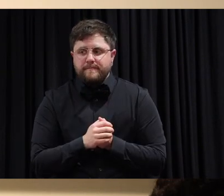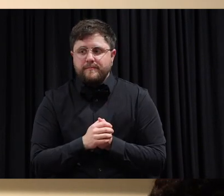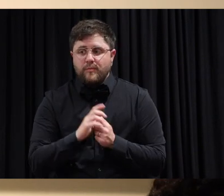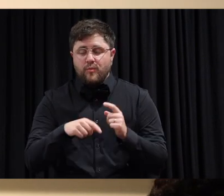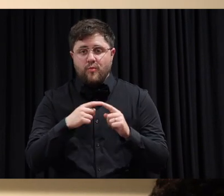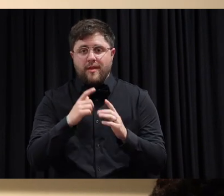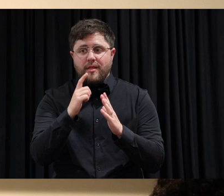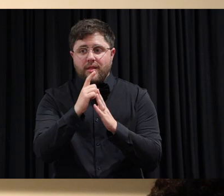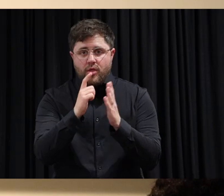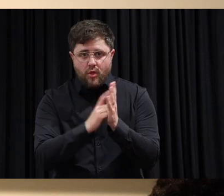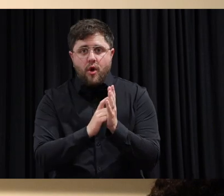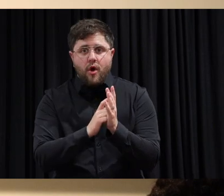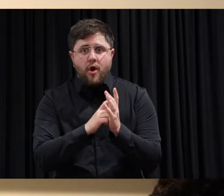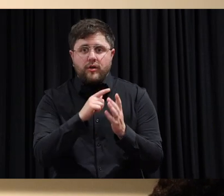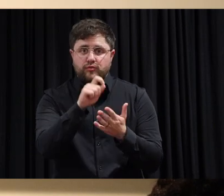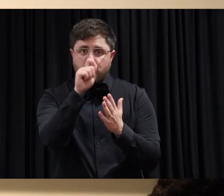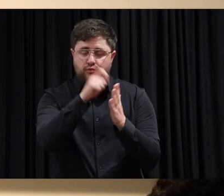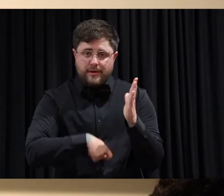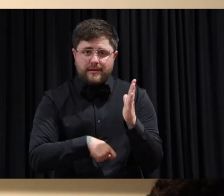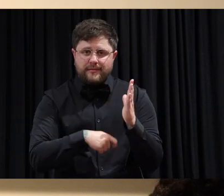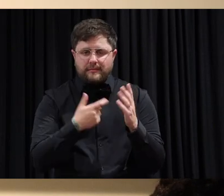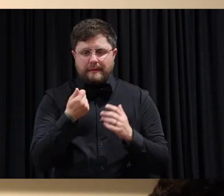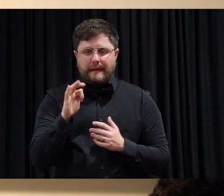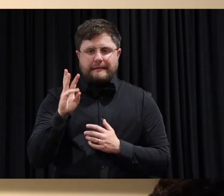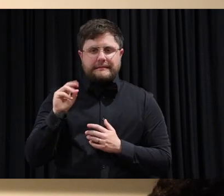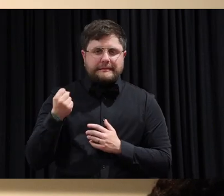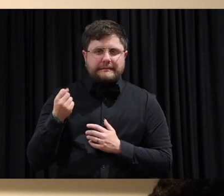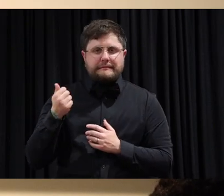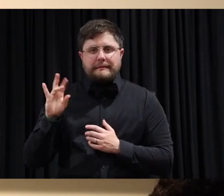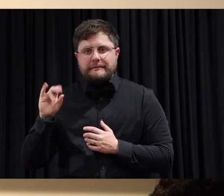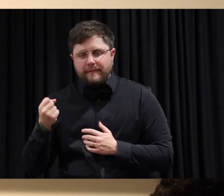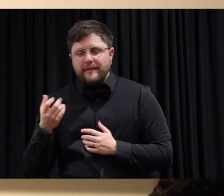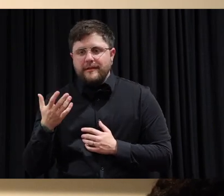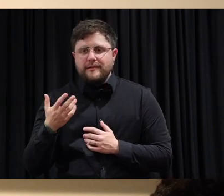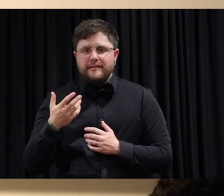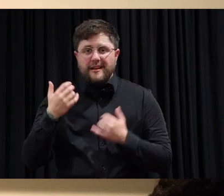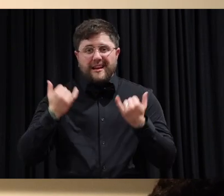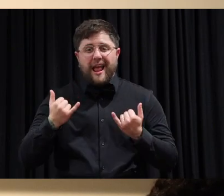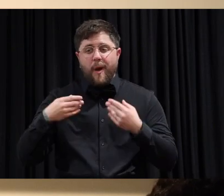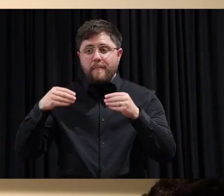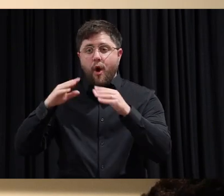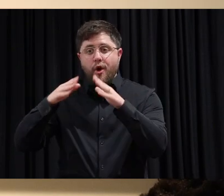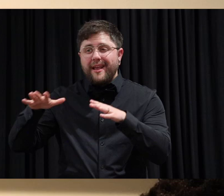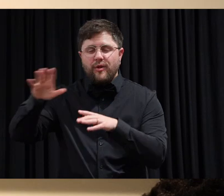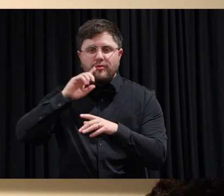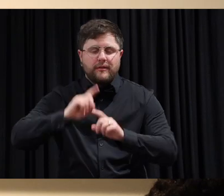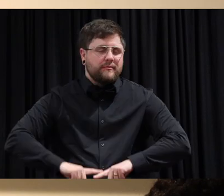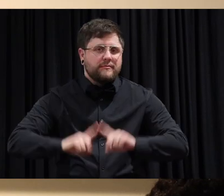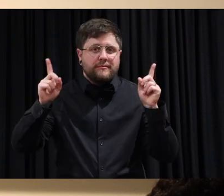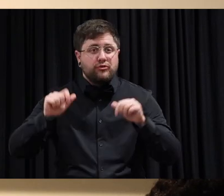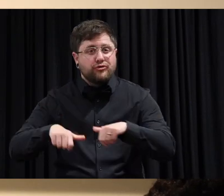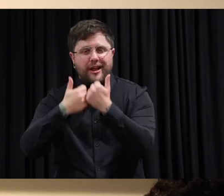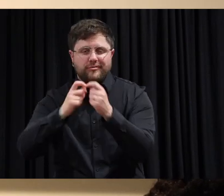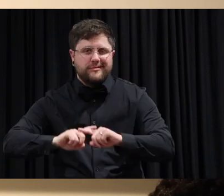laws that were referenced there were written, it was like the 1960s and the 1970s. The market is vastly different now. The challenges are vastly